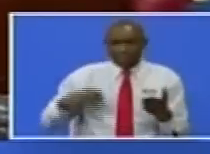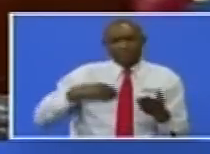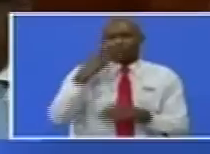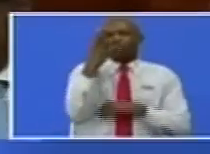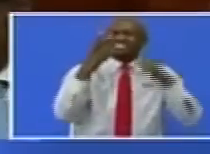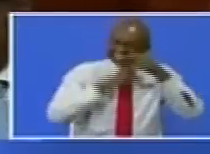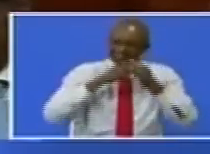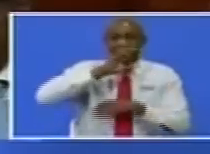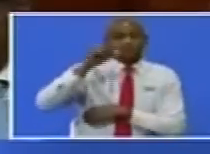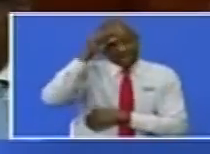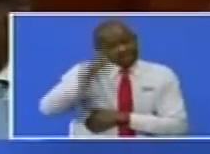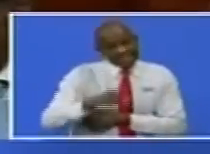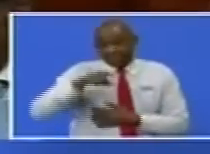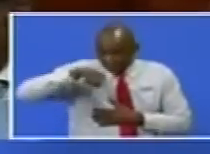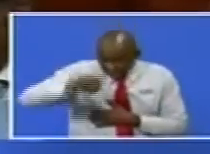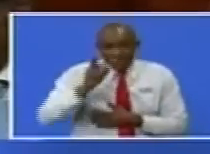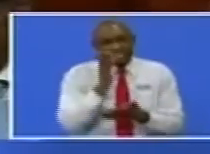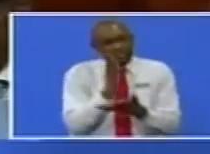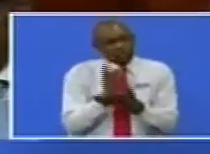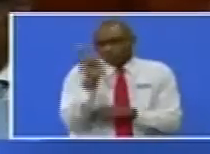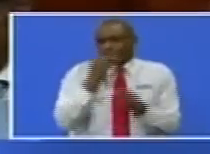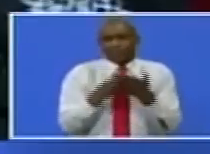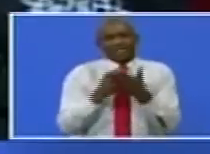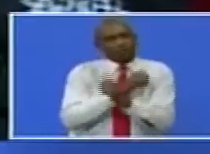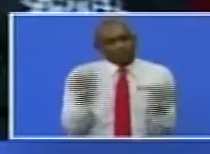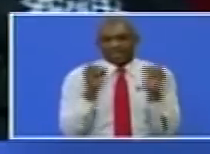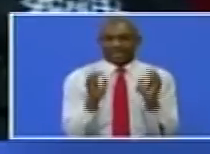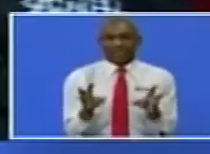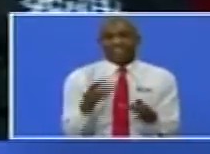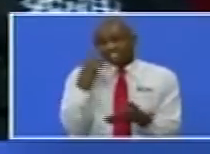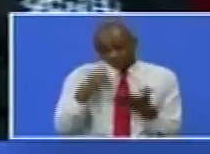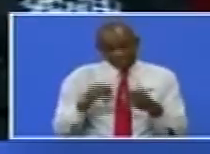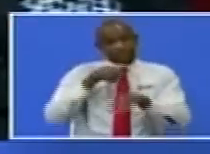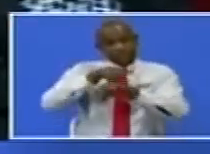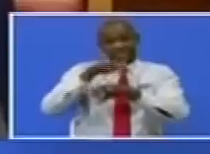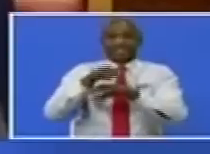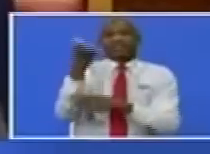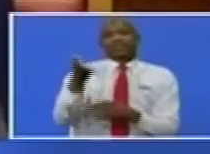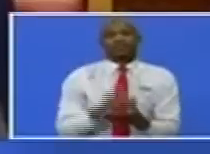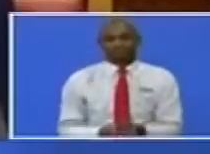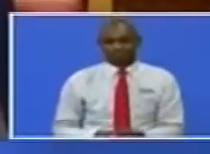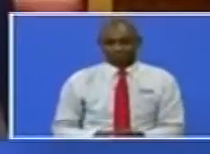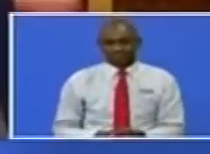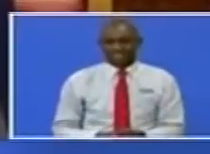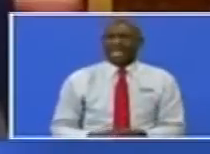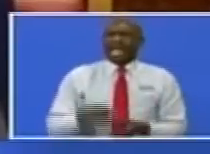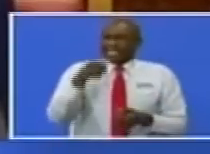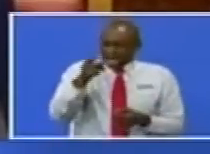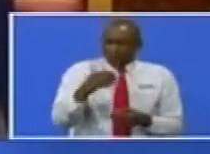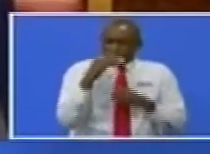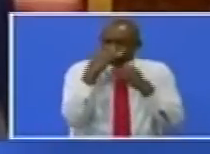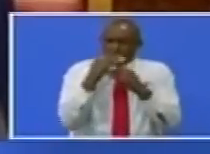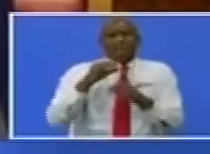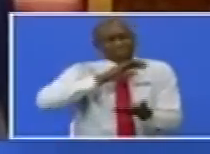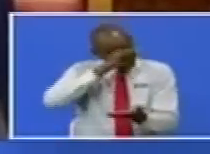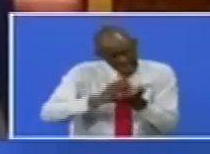county governors, accusing them of not utilizing properly the funds being sent to the county governments. A significant proportion of the